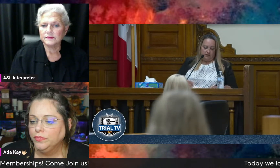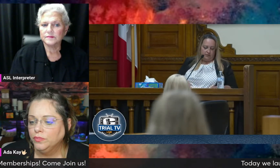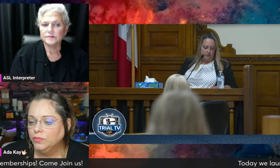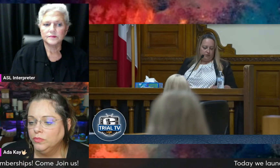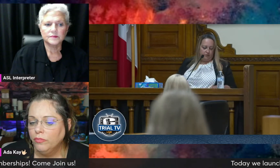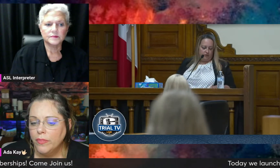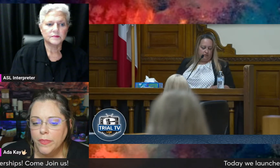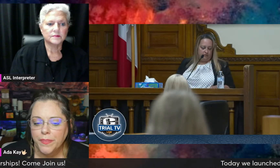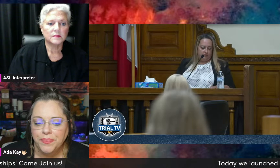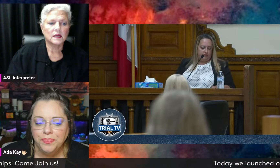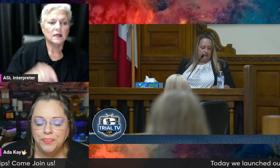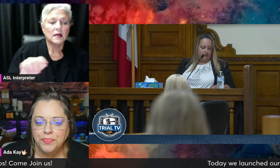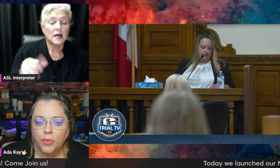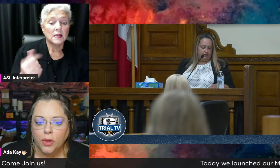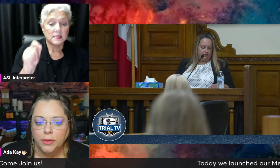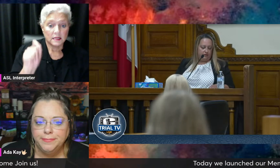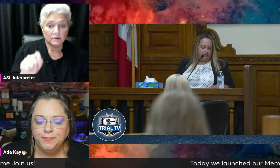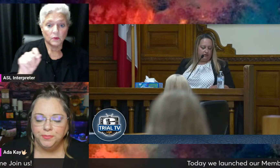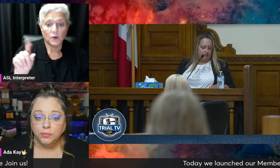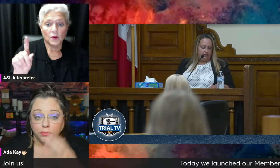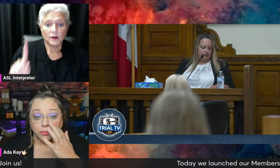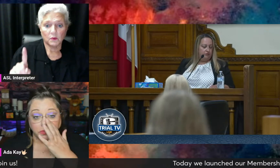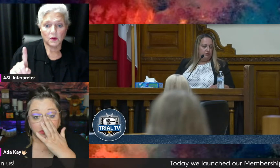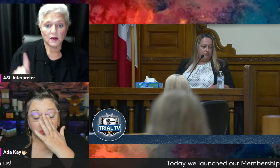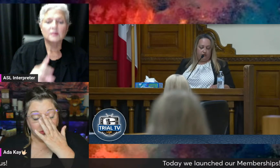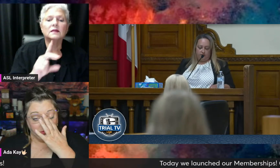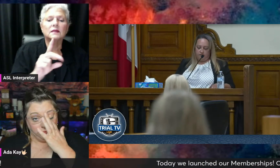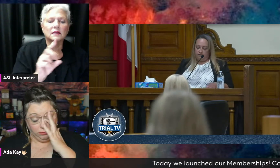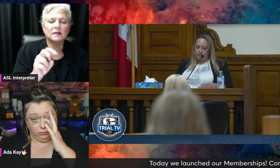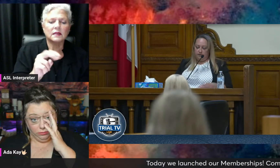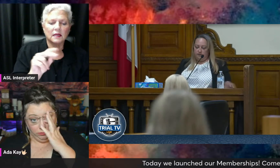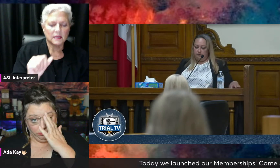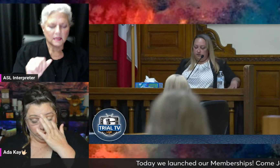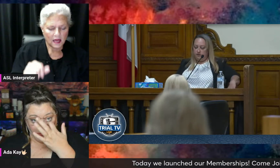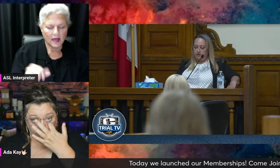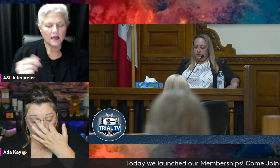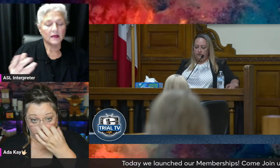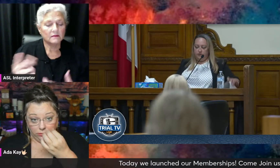So in 10.1, the DNA factors detected were 2 weak.